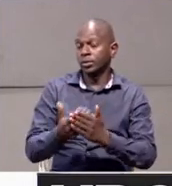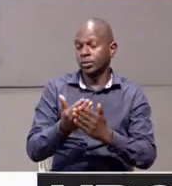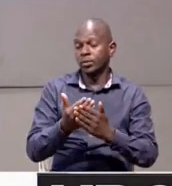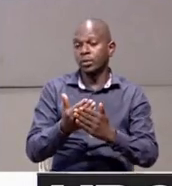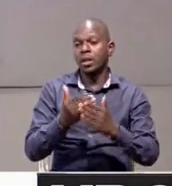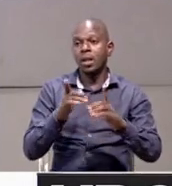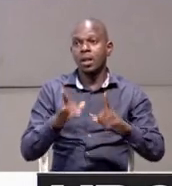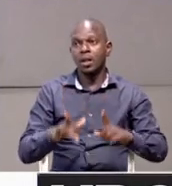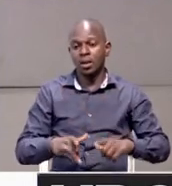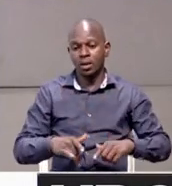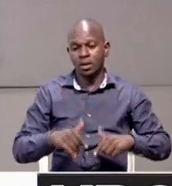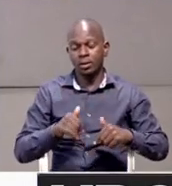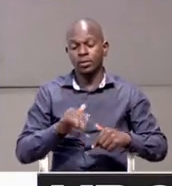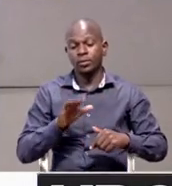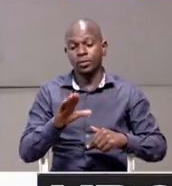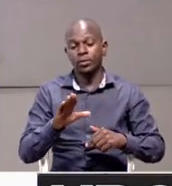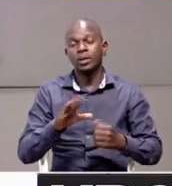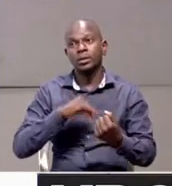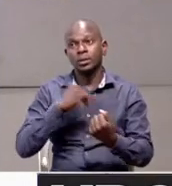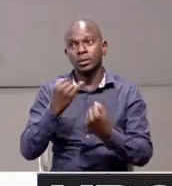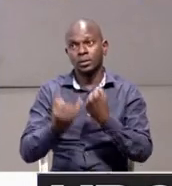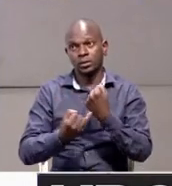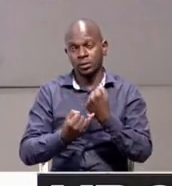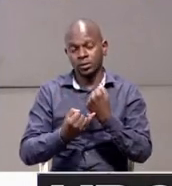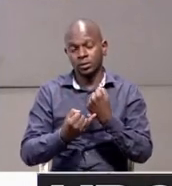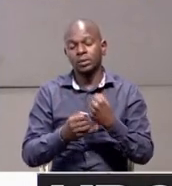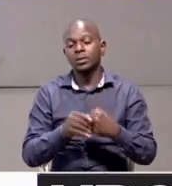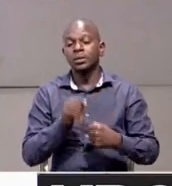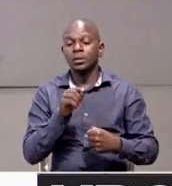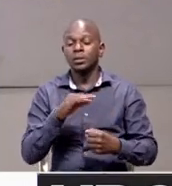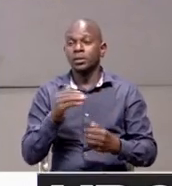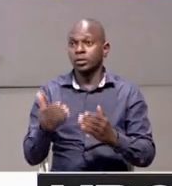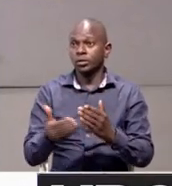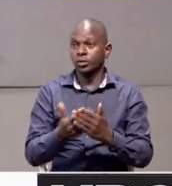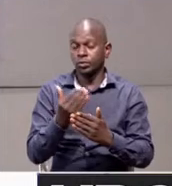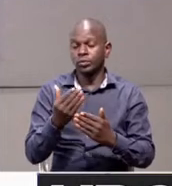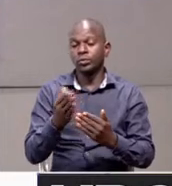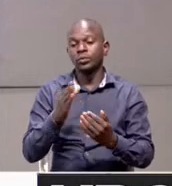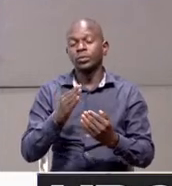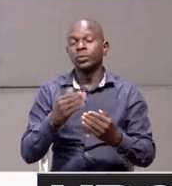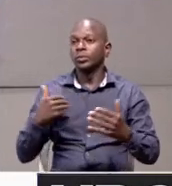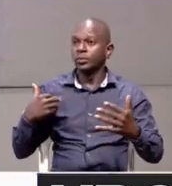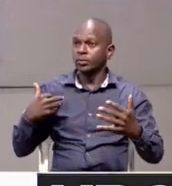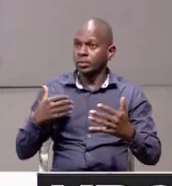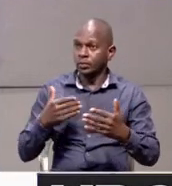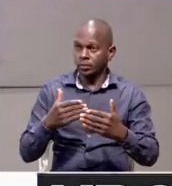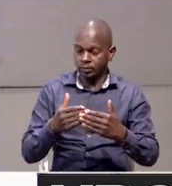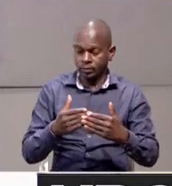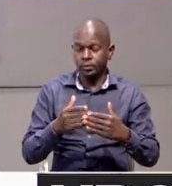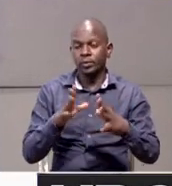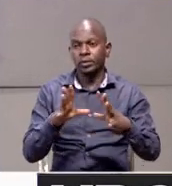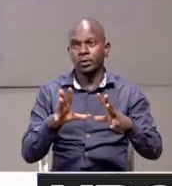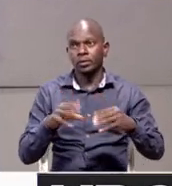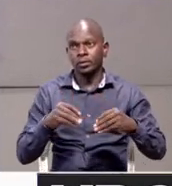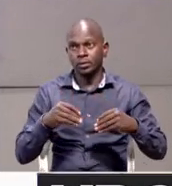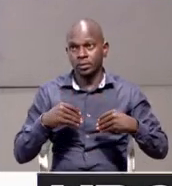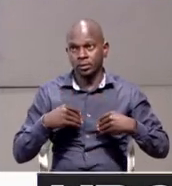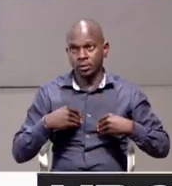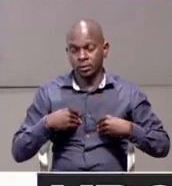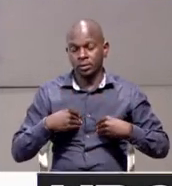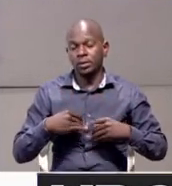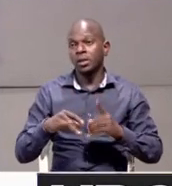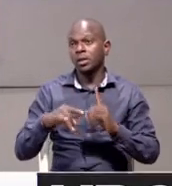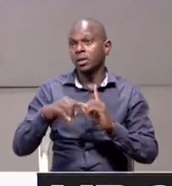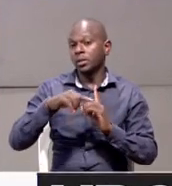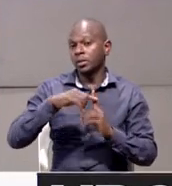journey to your career. And in this new journey, you need to embrace it with